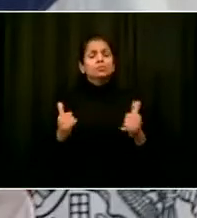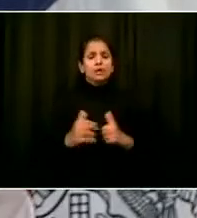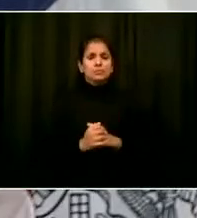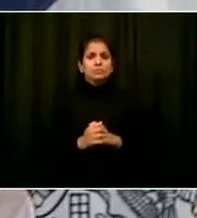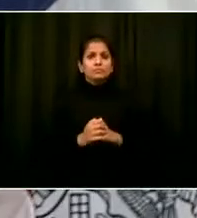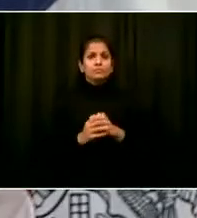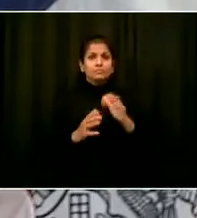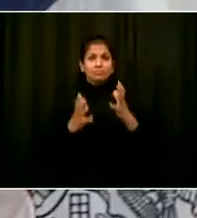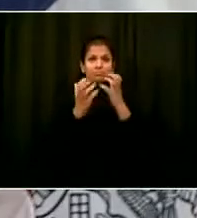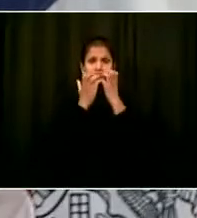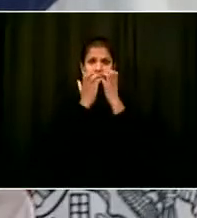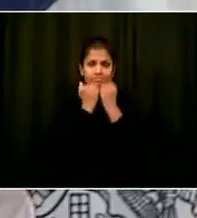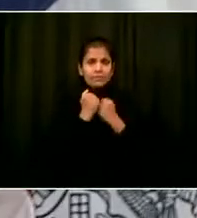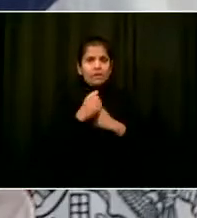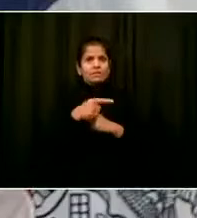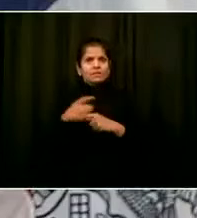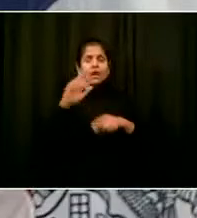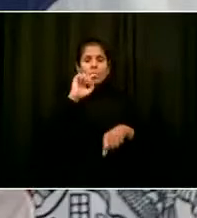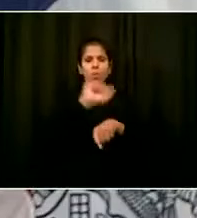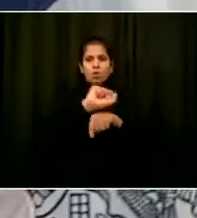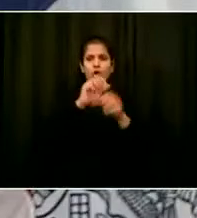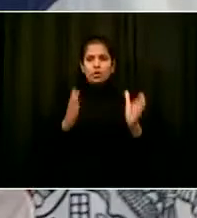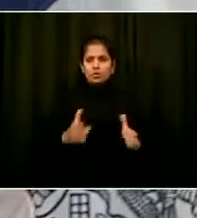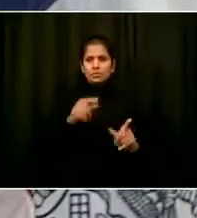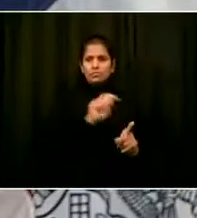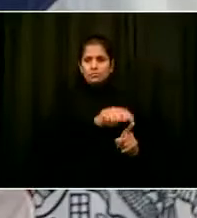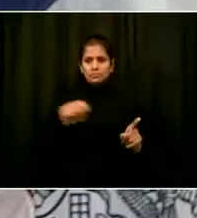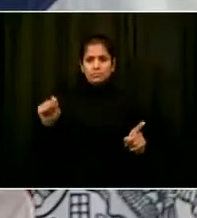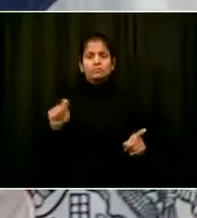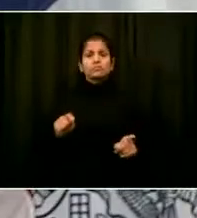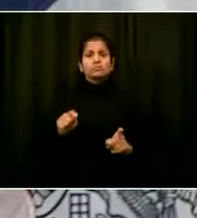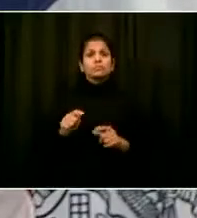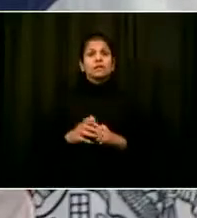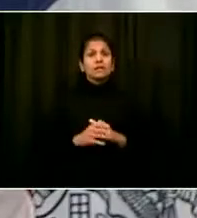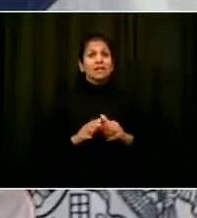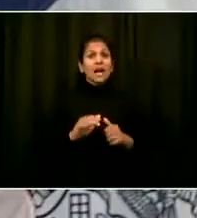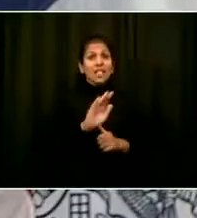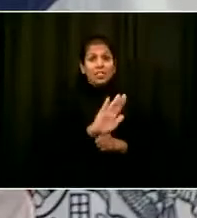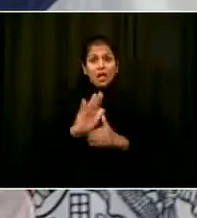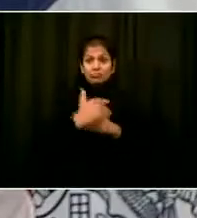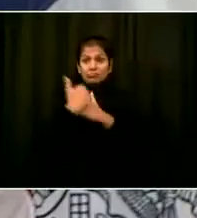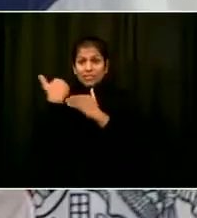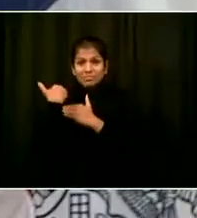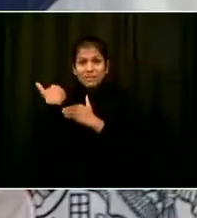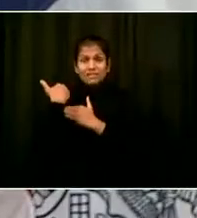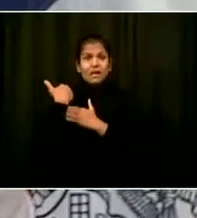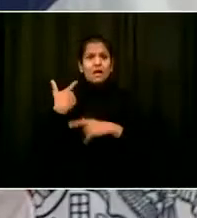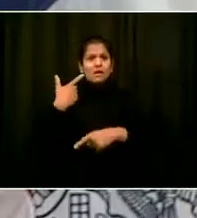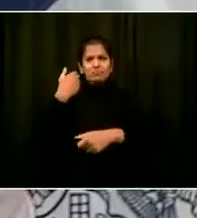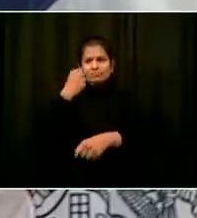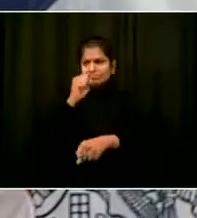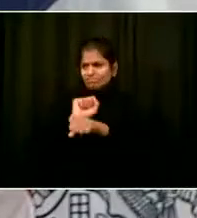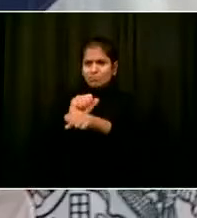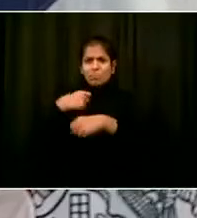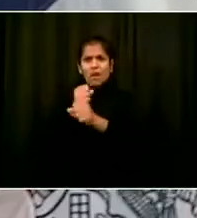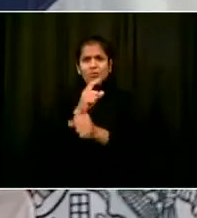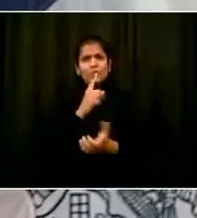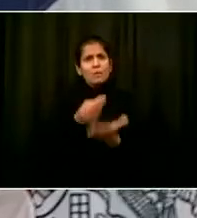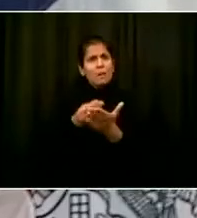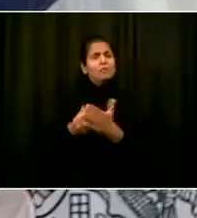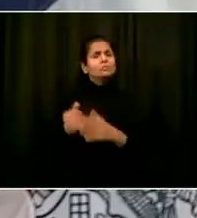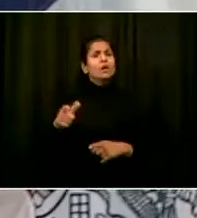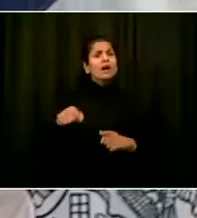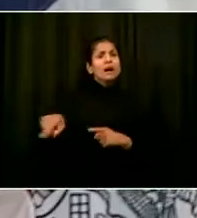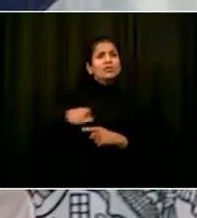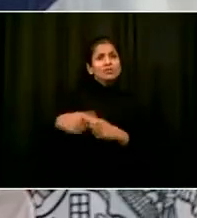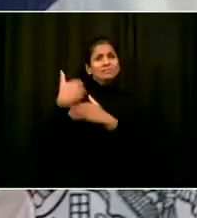employees as people who help other people I also recognize they're Breadwinners for their family we do not want to put